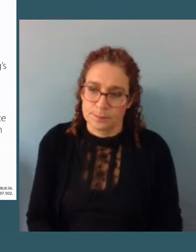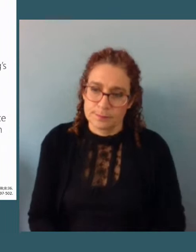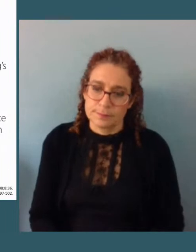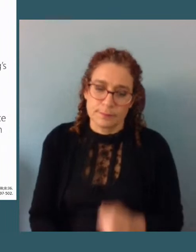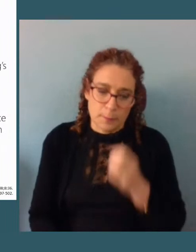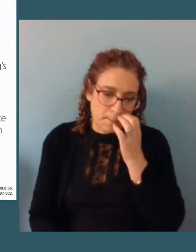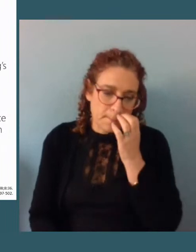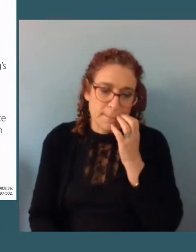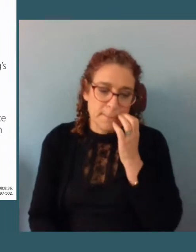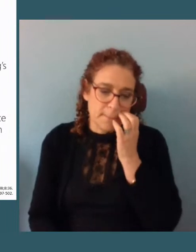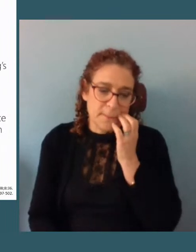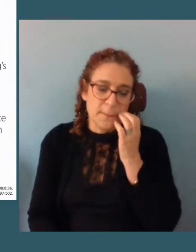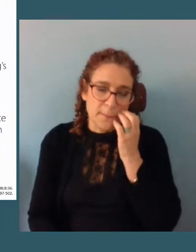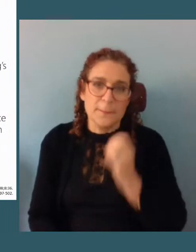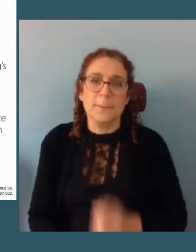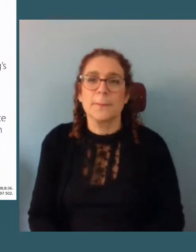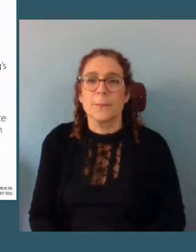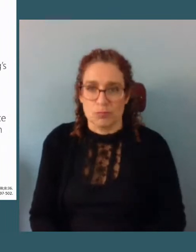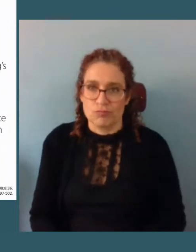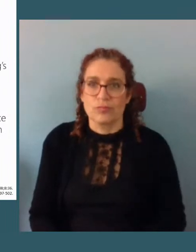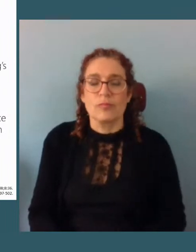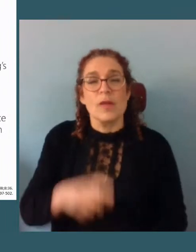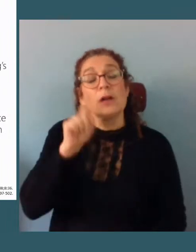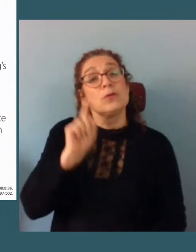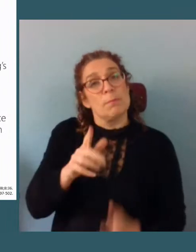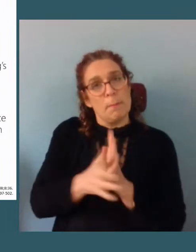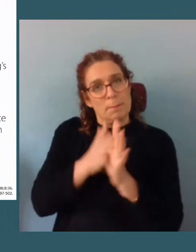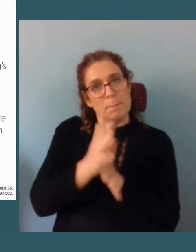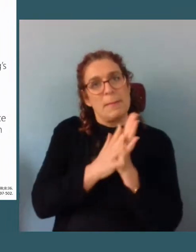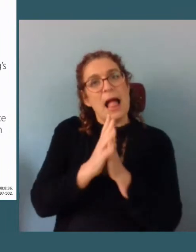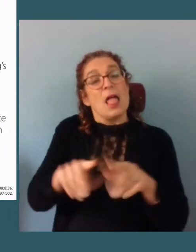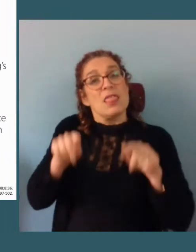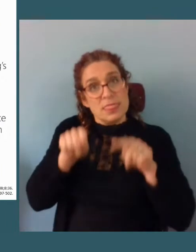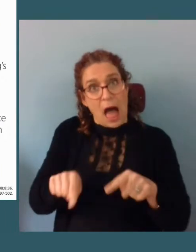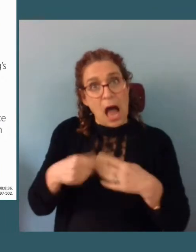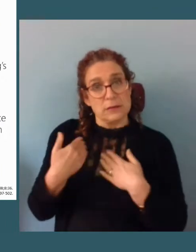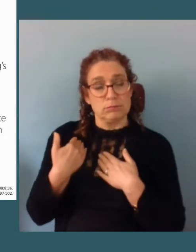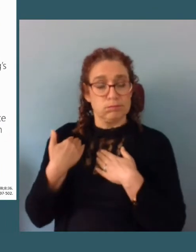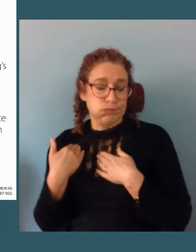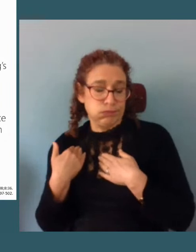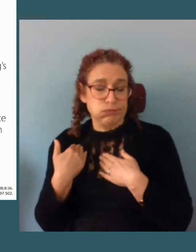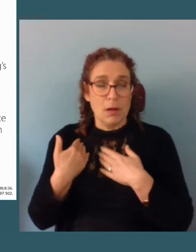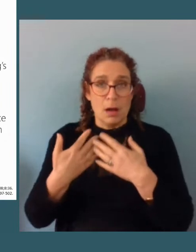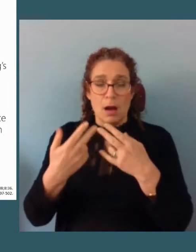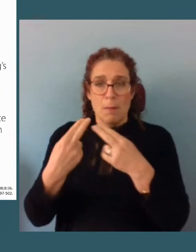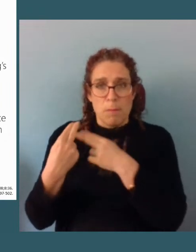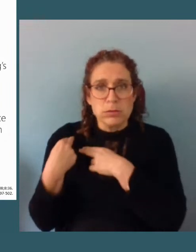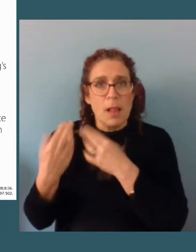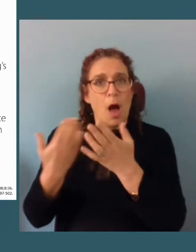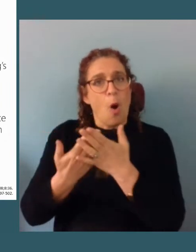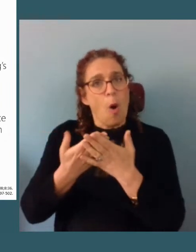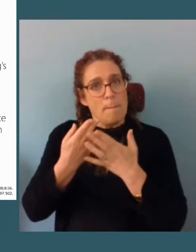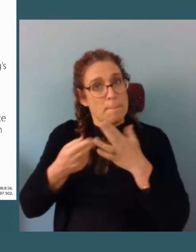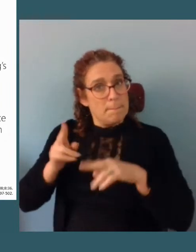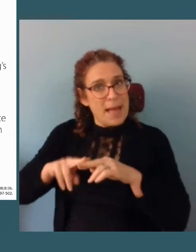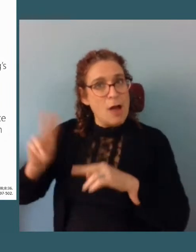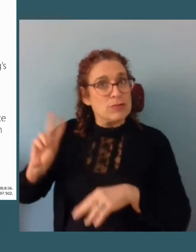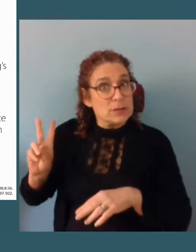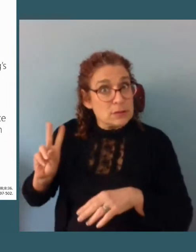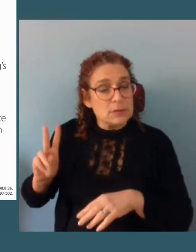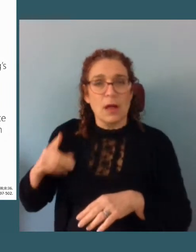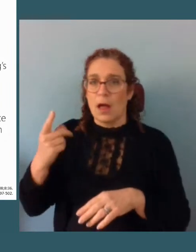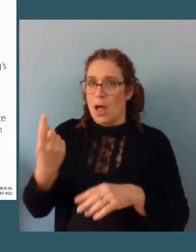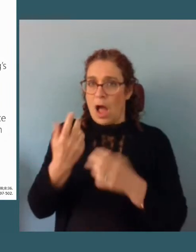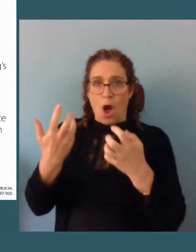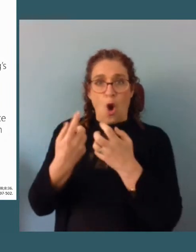Obviously, that kind of burden and responsibility can cause massive difficulties for the parent to kind of hand over care